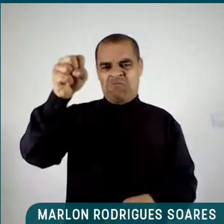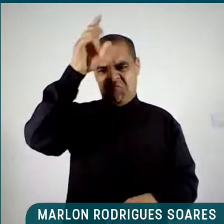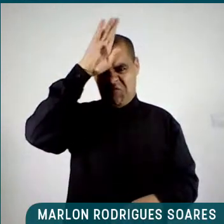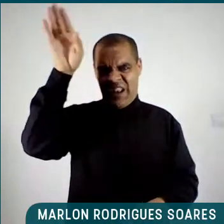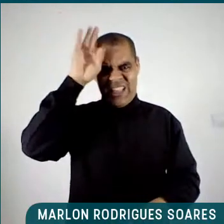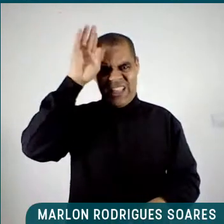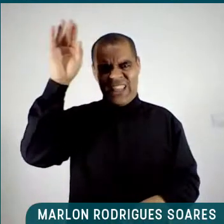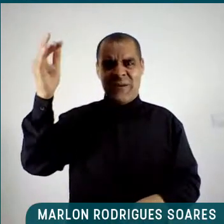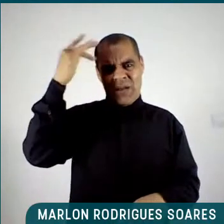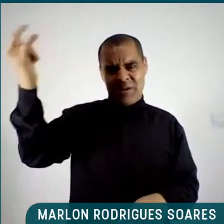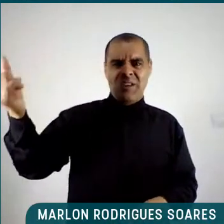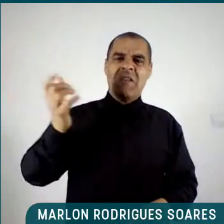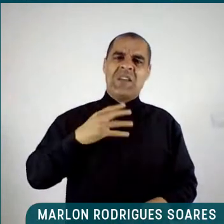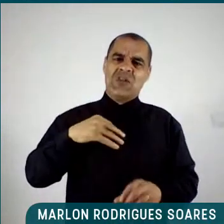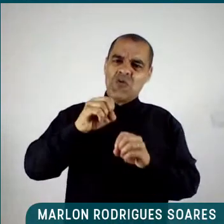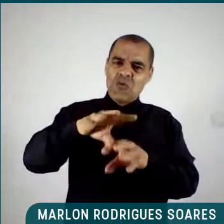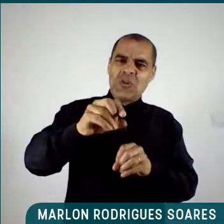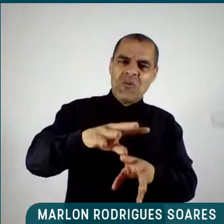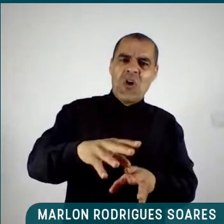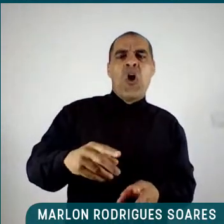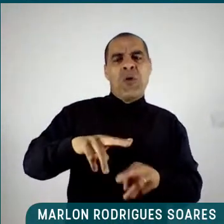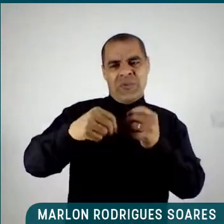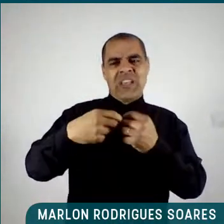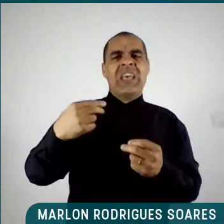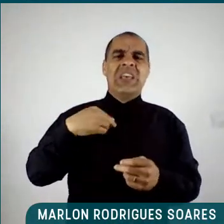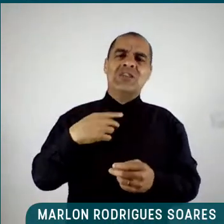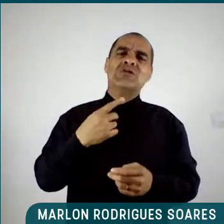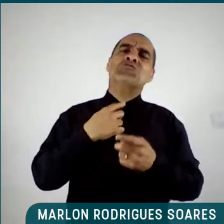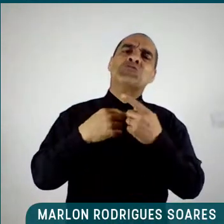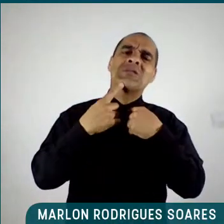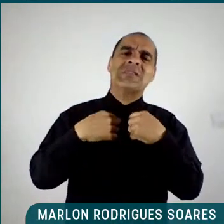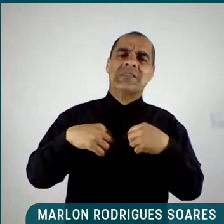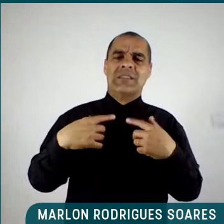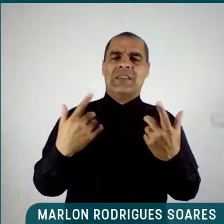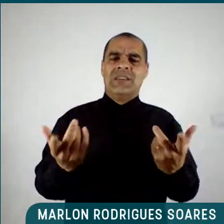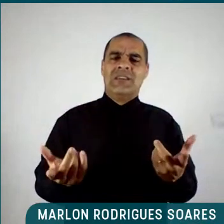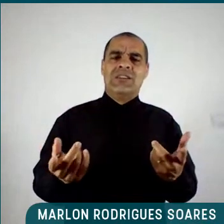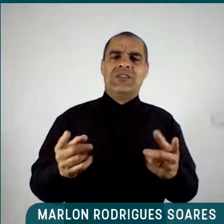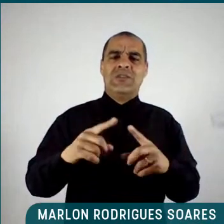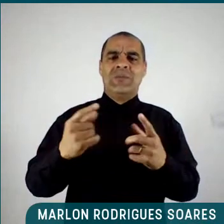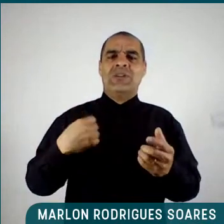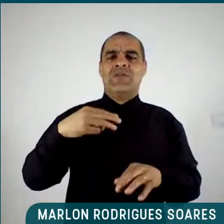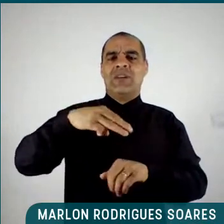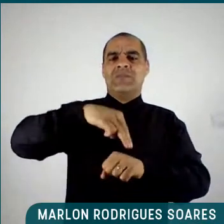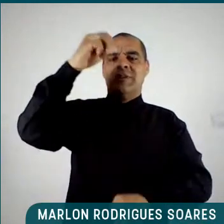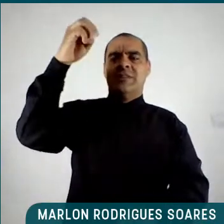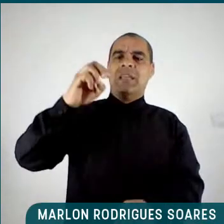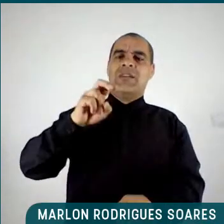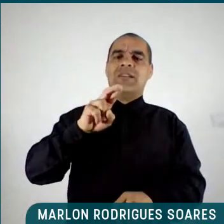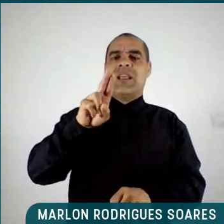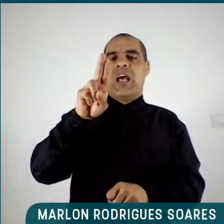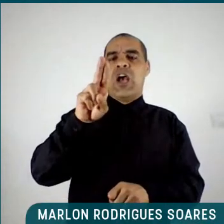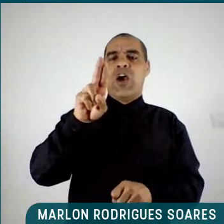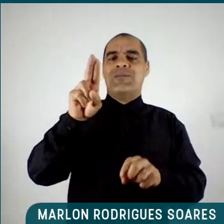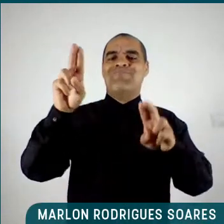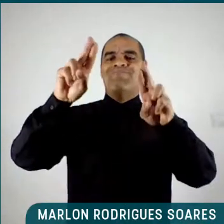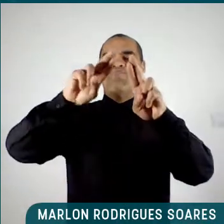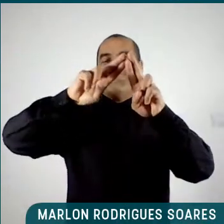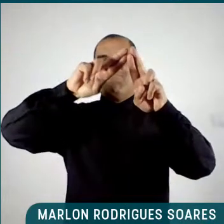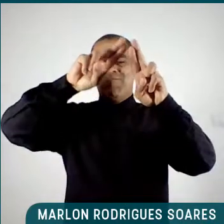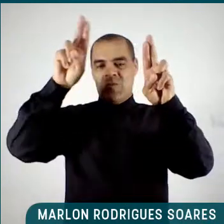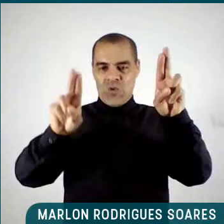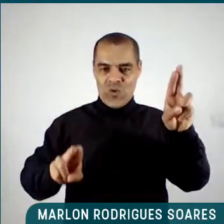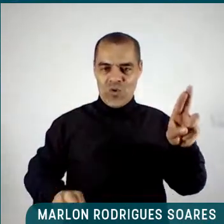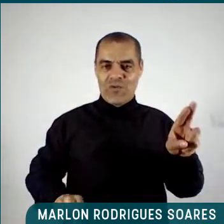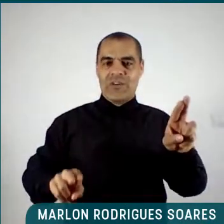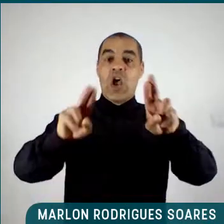dando aula basic. porque é isso que eu quero. Marina, Faço Marina said, you have to use a basic language, a clear mas language. como And eu pego for me, I am